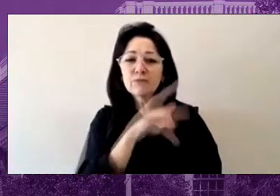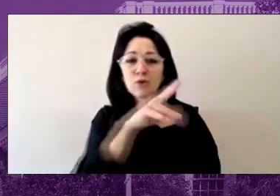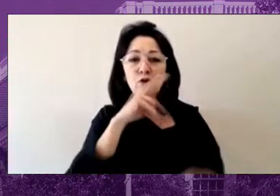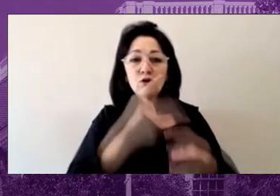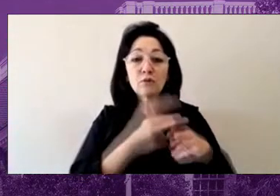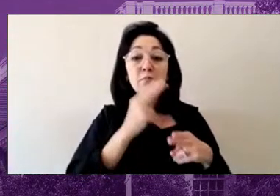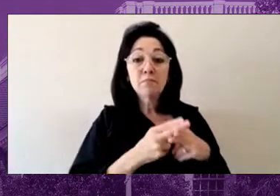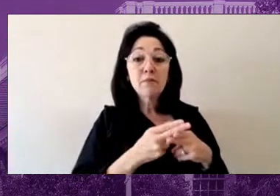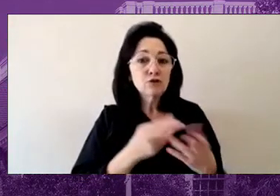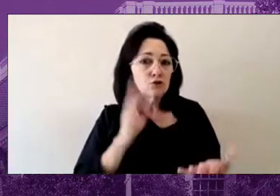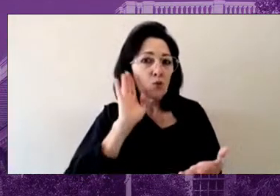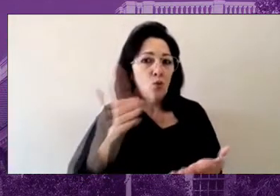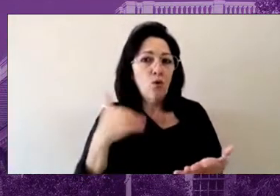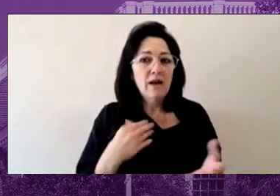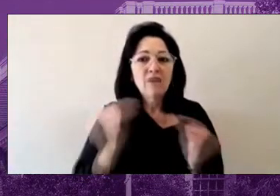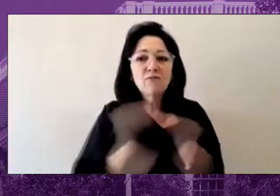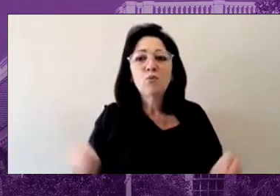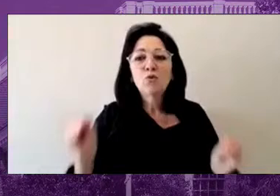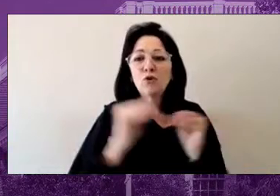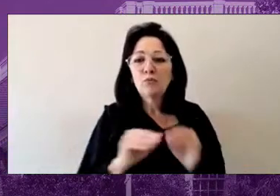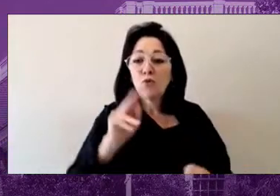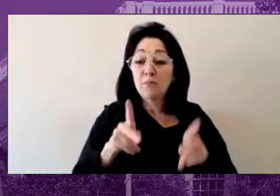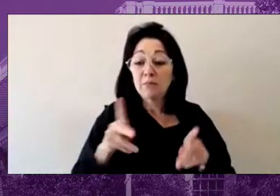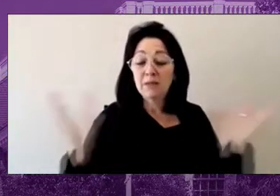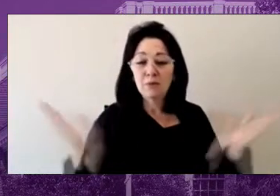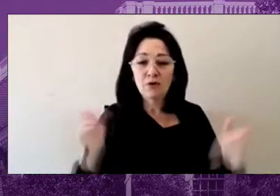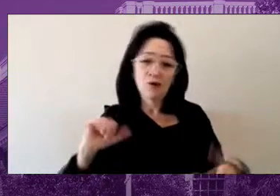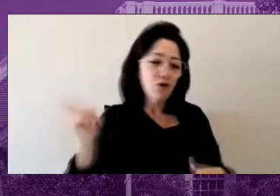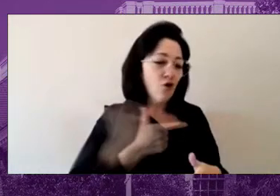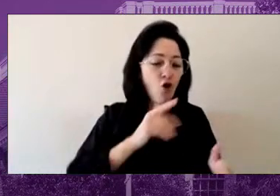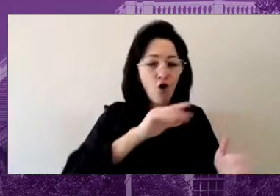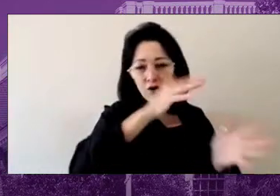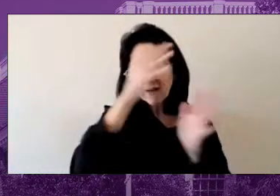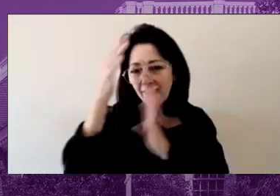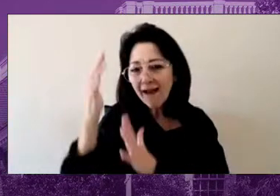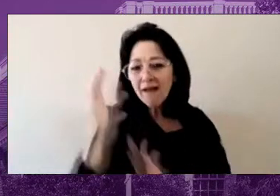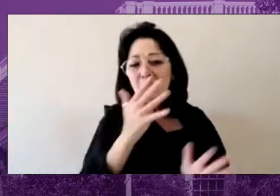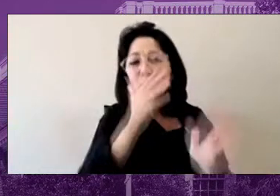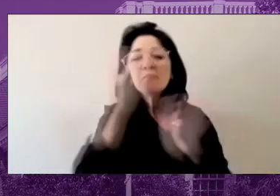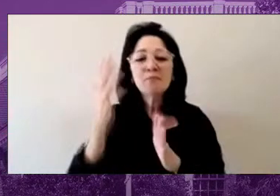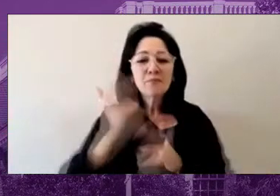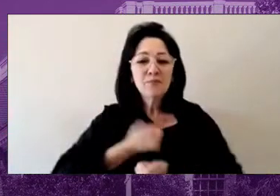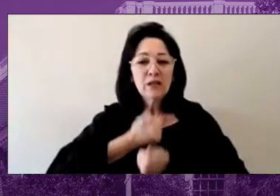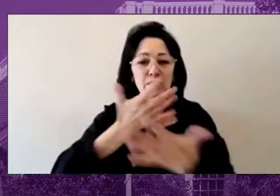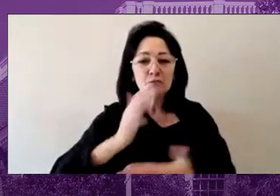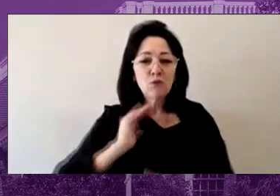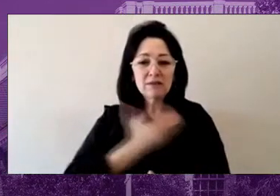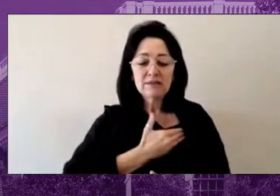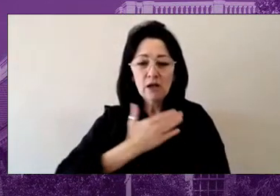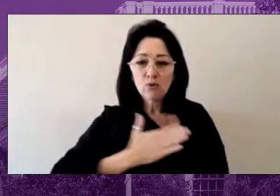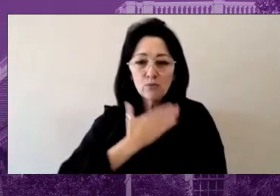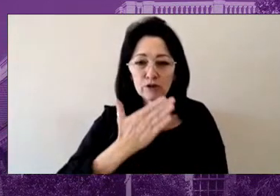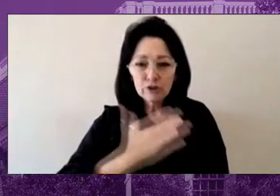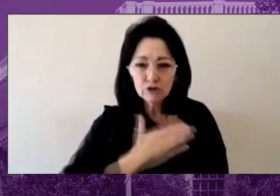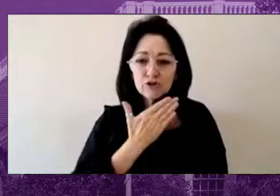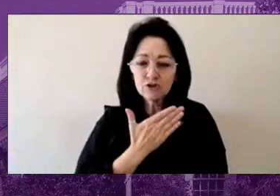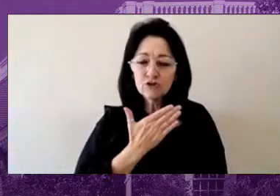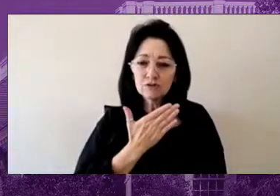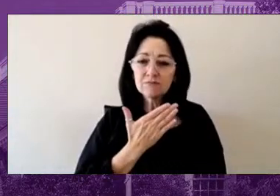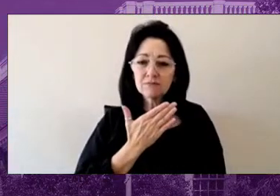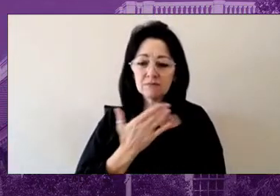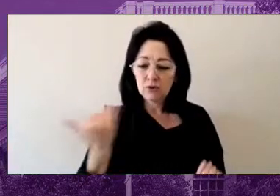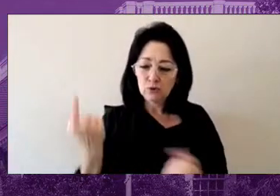gathered around the room and we would all clap and express our appreciation. It is a day where we honor